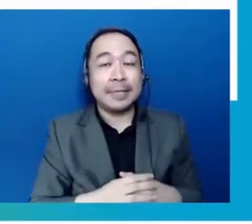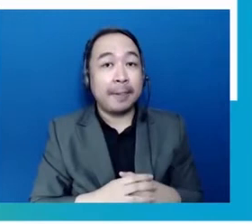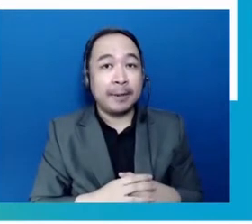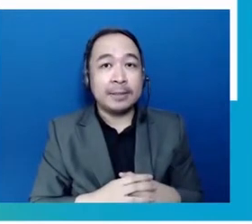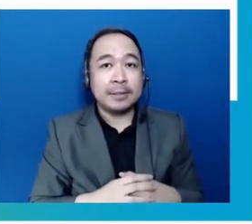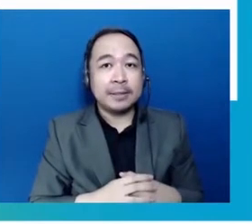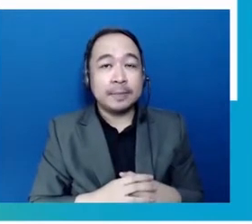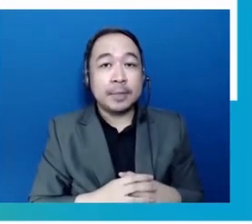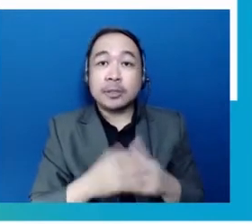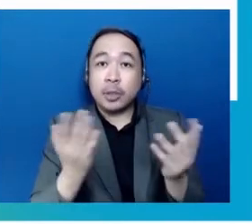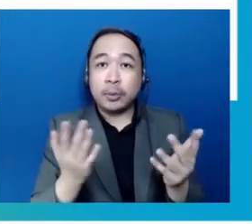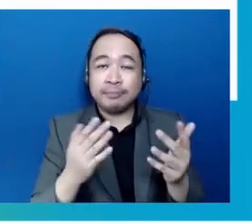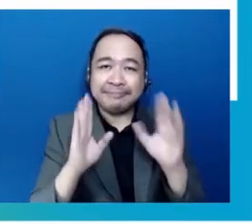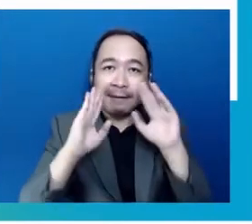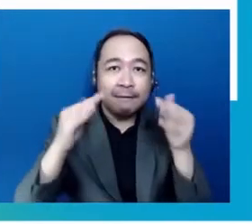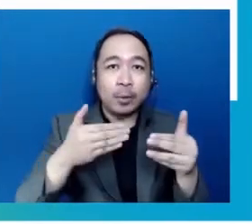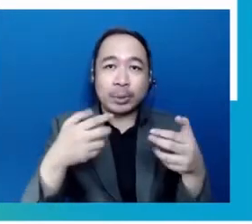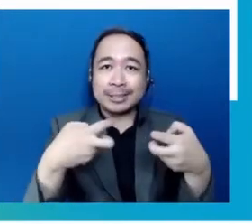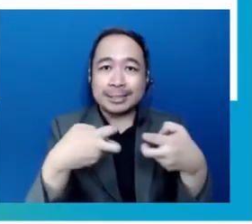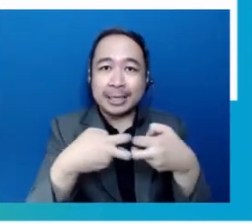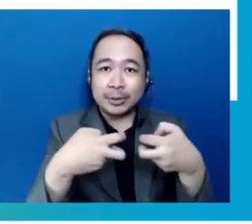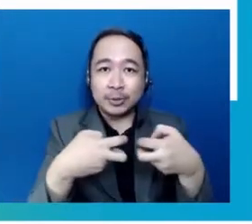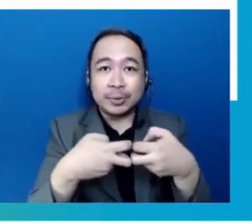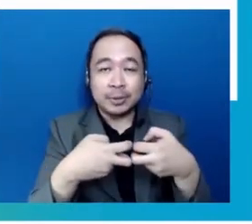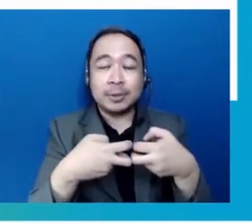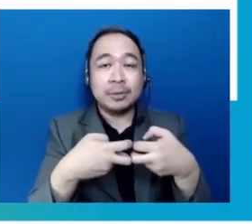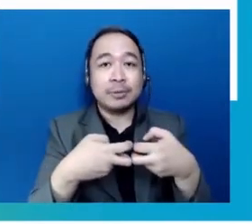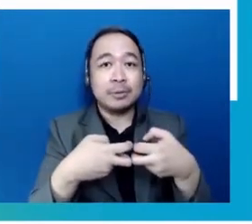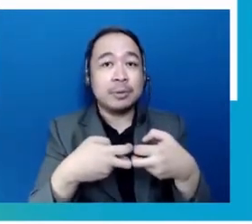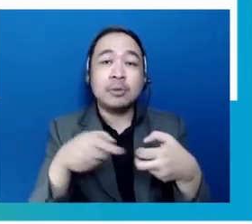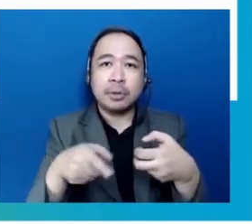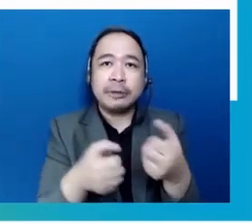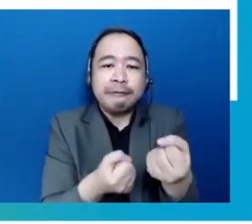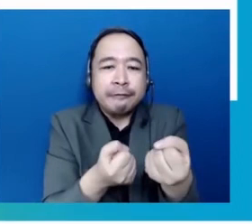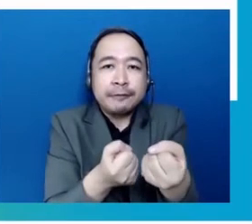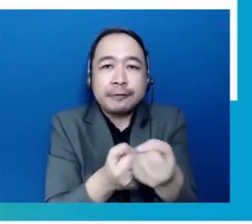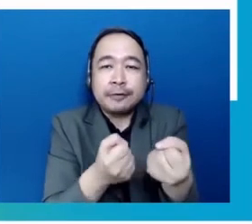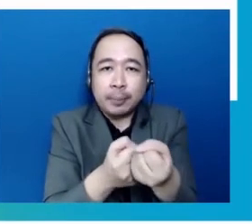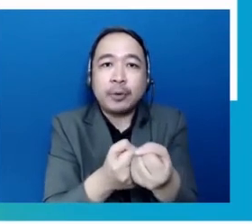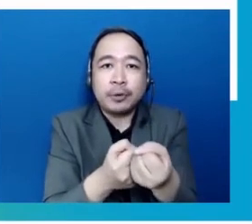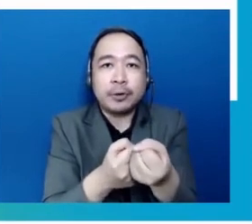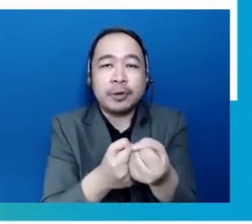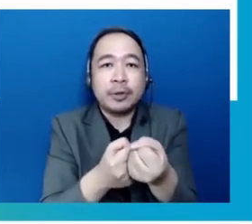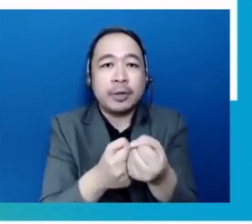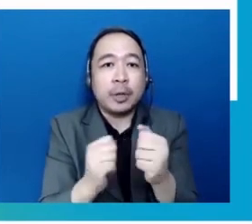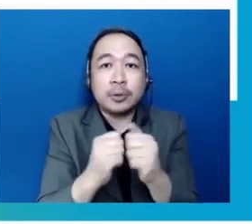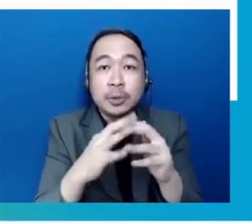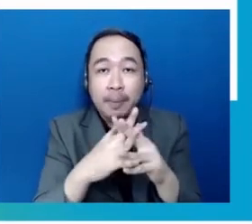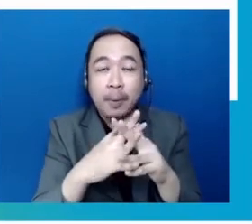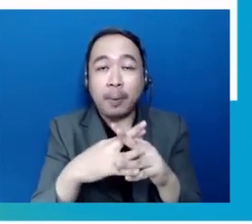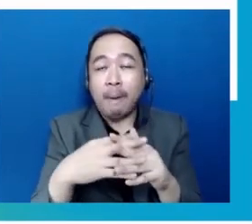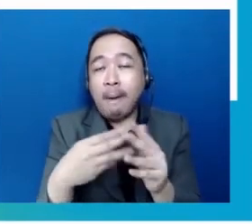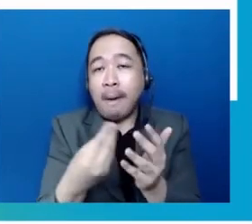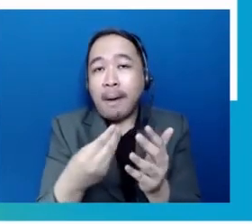waste to energy support, we consider that support for the circular economy, including waste to energy